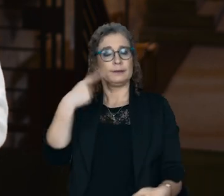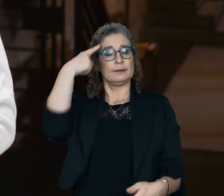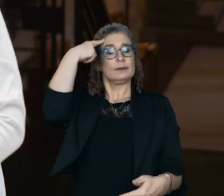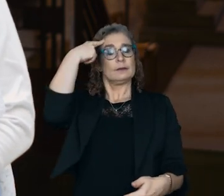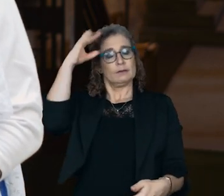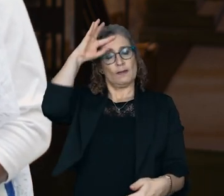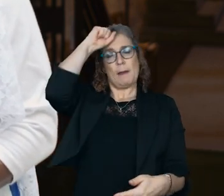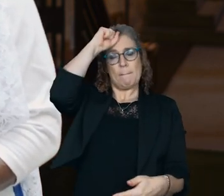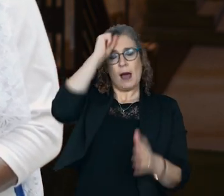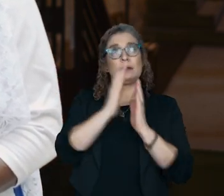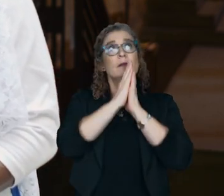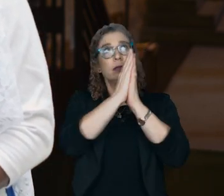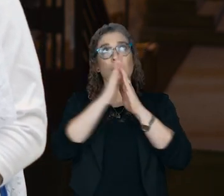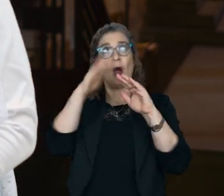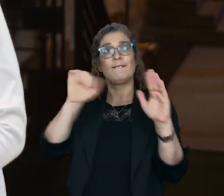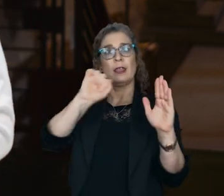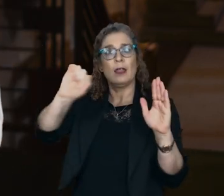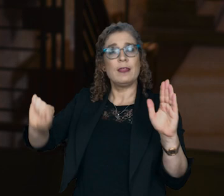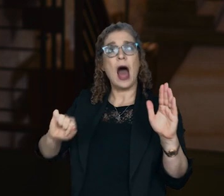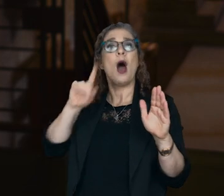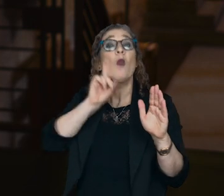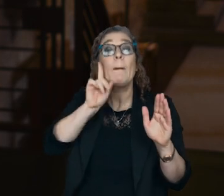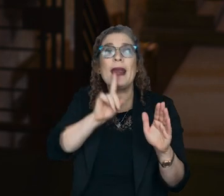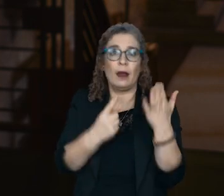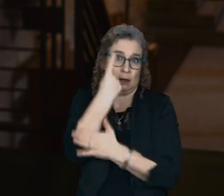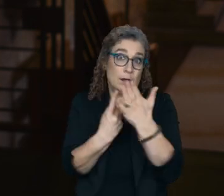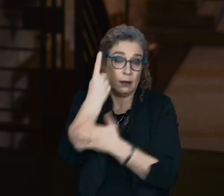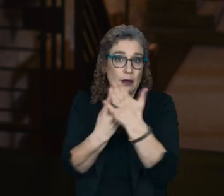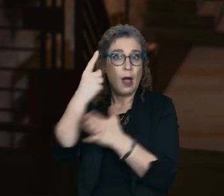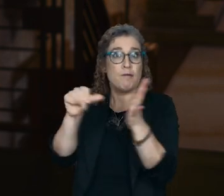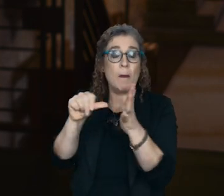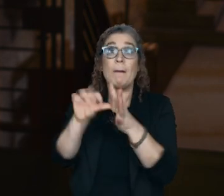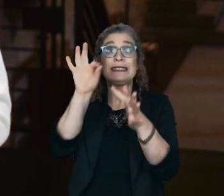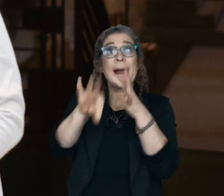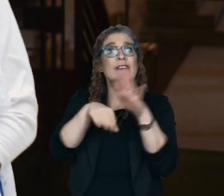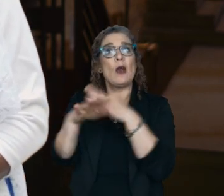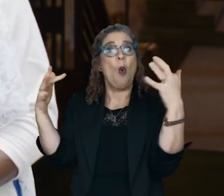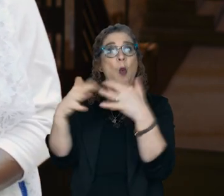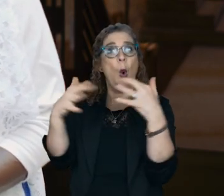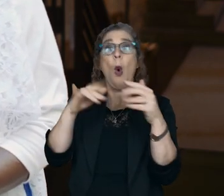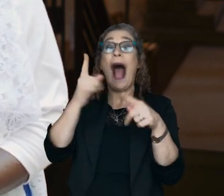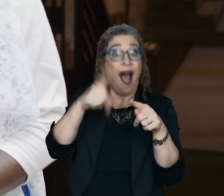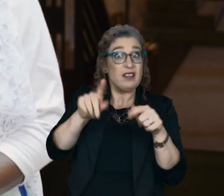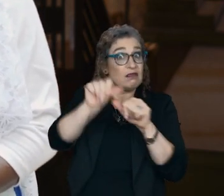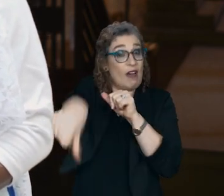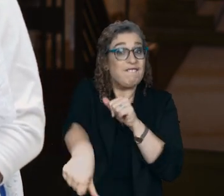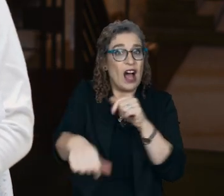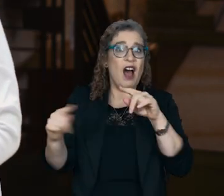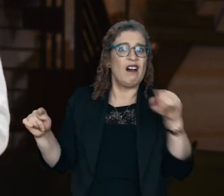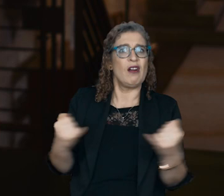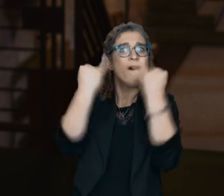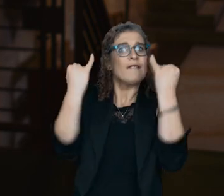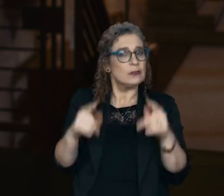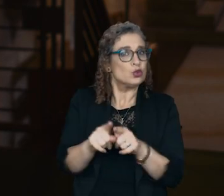the problems that women face in conflict and post-conflict areas. And it is